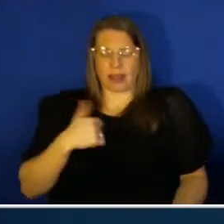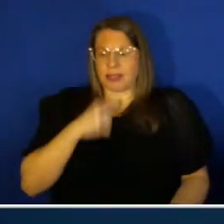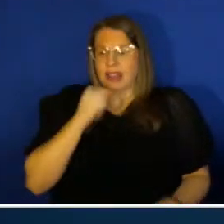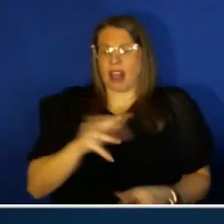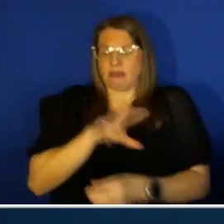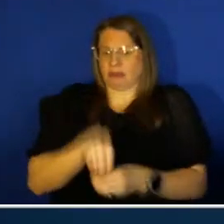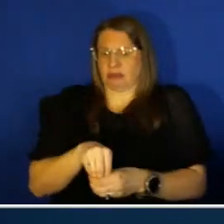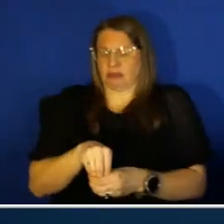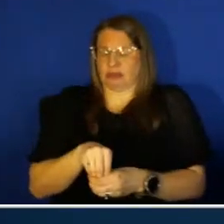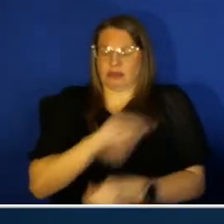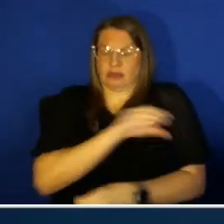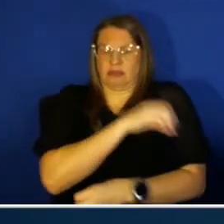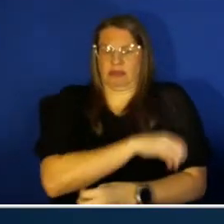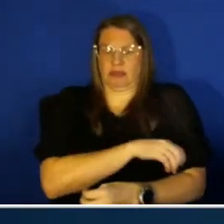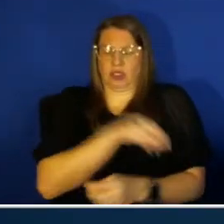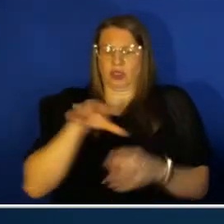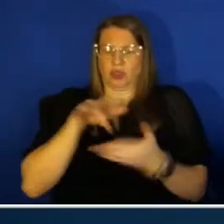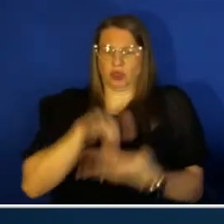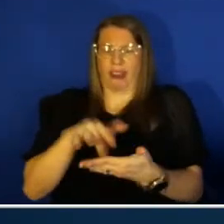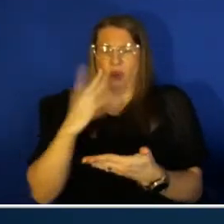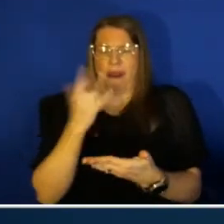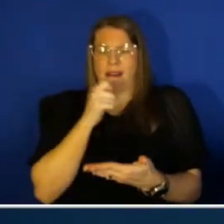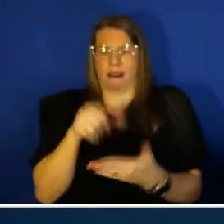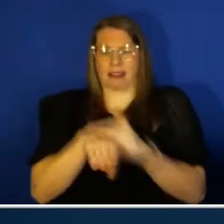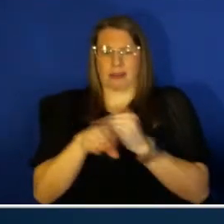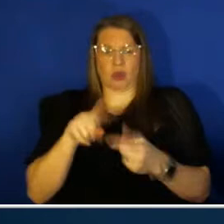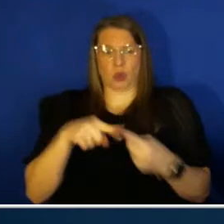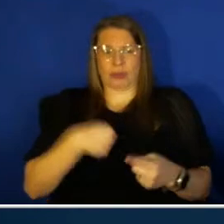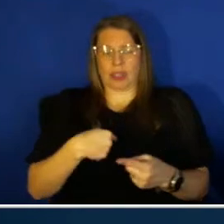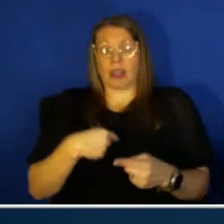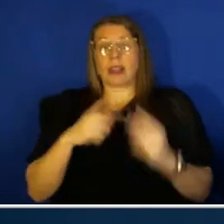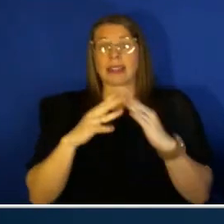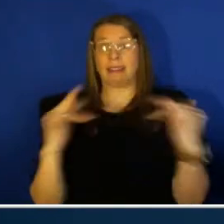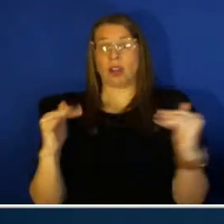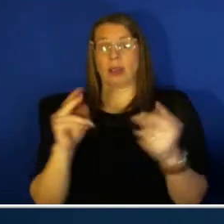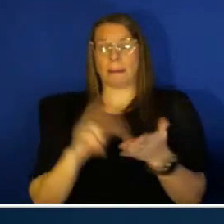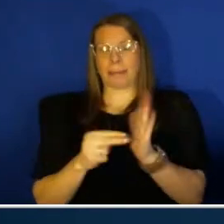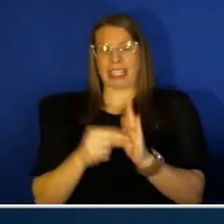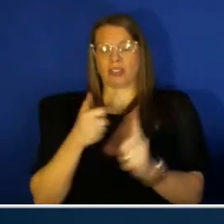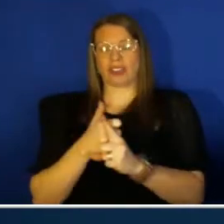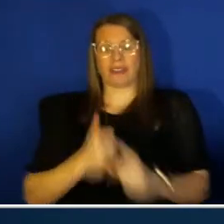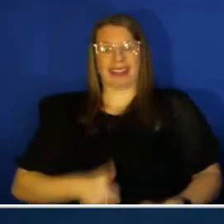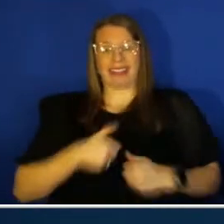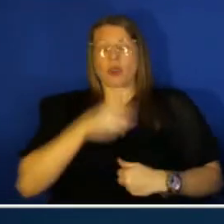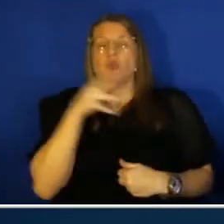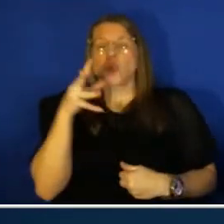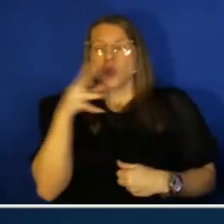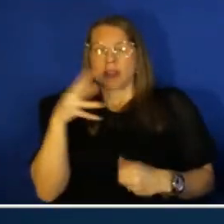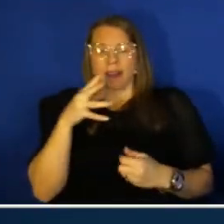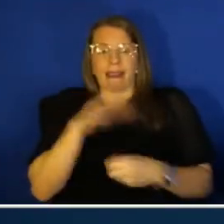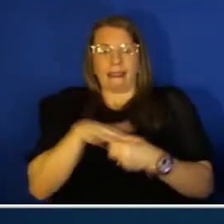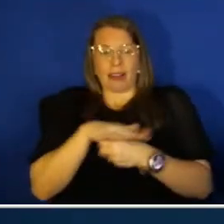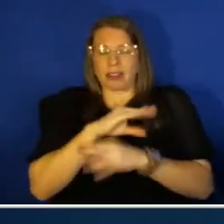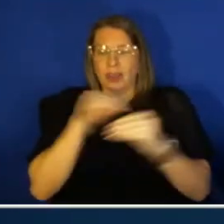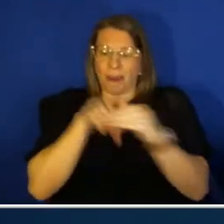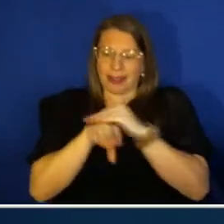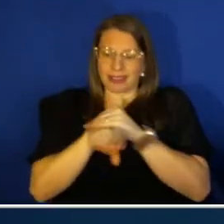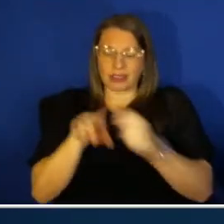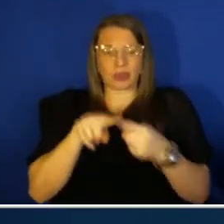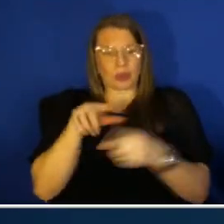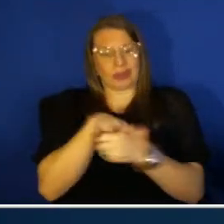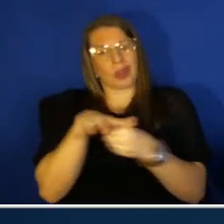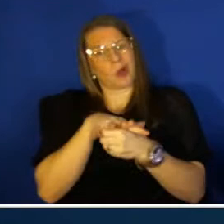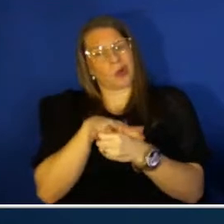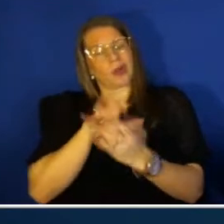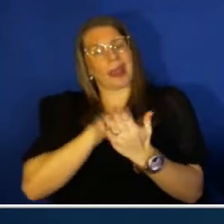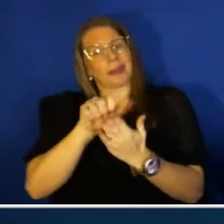not accessible to me? In that sense, diversity could mean that you're living in the rural area and you don't have access to a local cancer center that